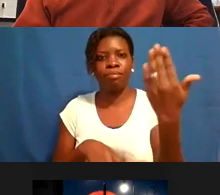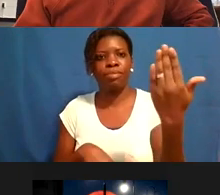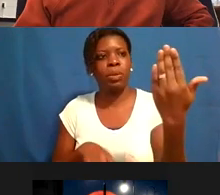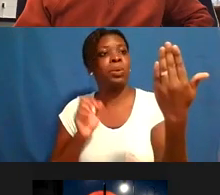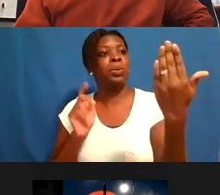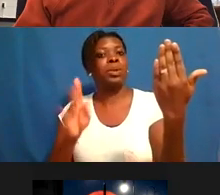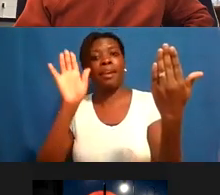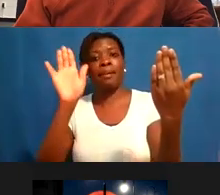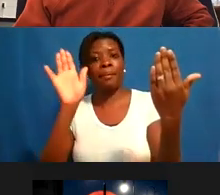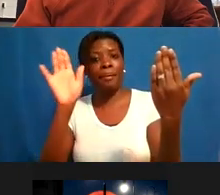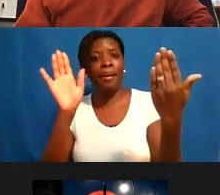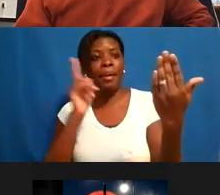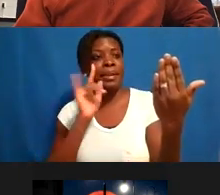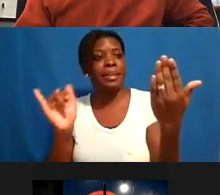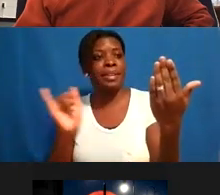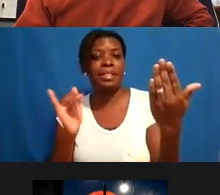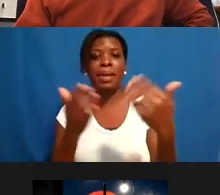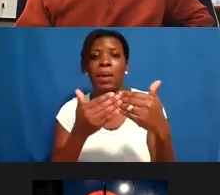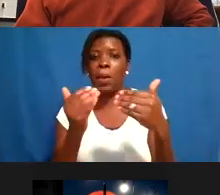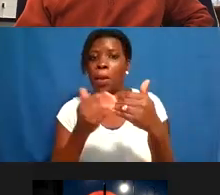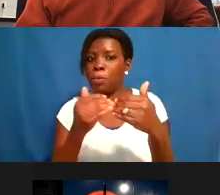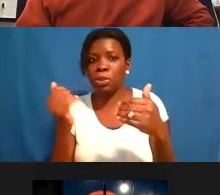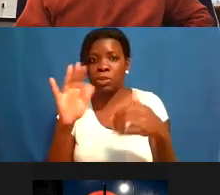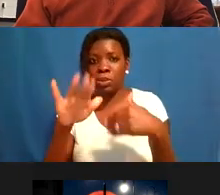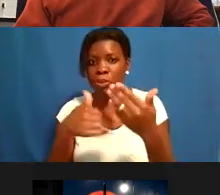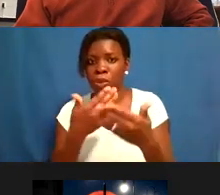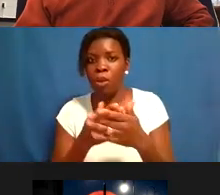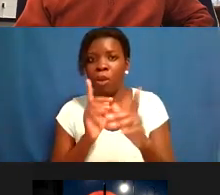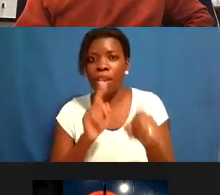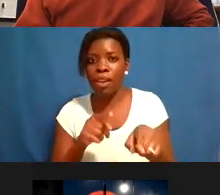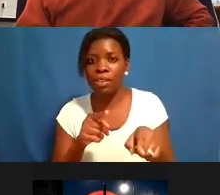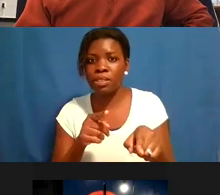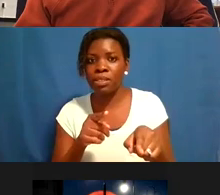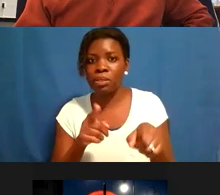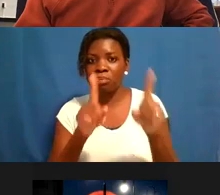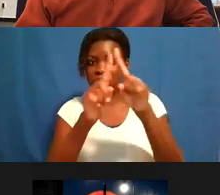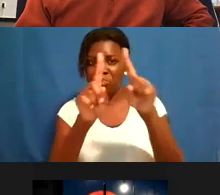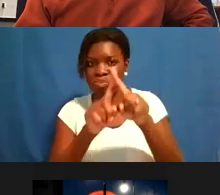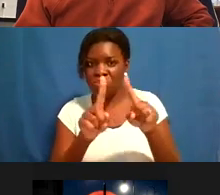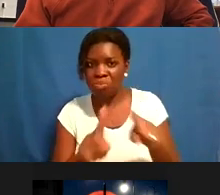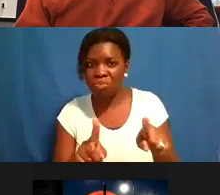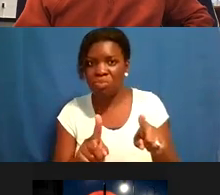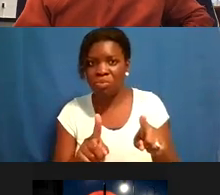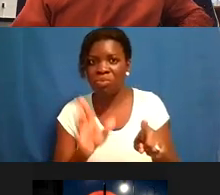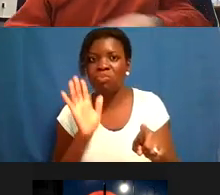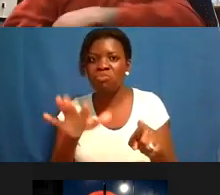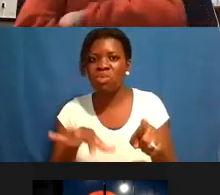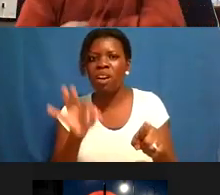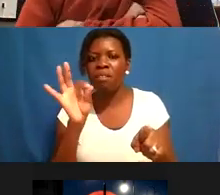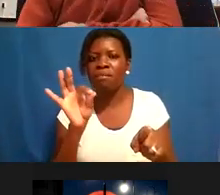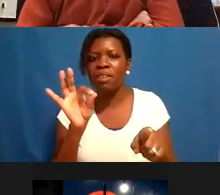Okay, great. So it looks like almost everyone has answered all different kinds of questions. So we'll find out in